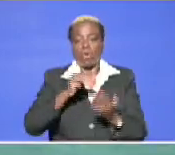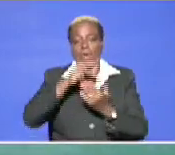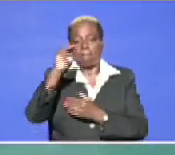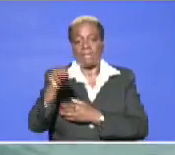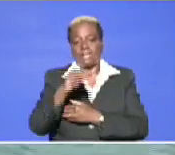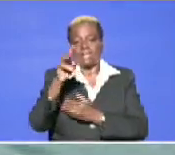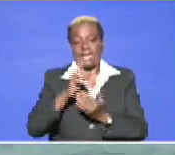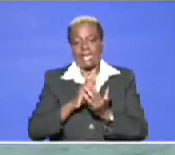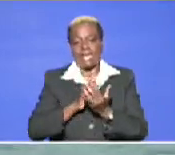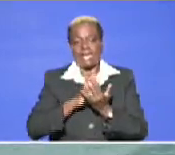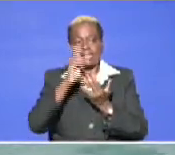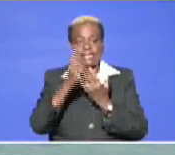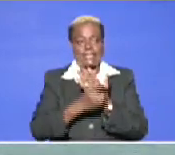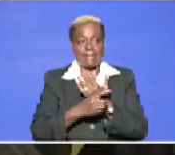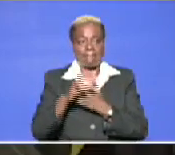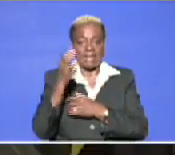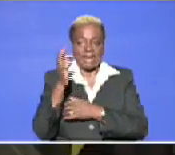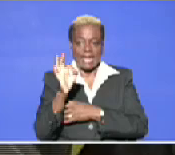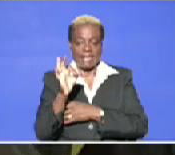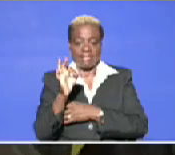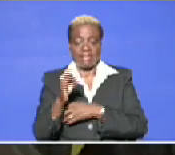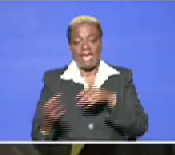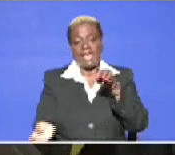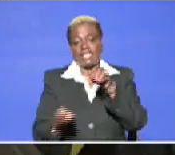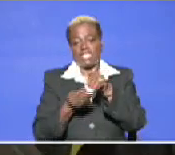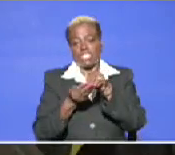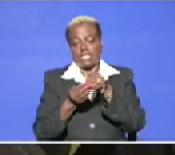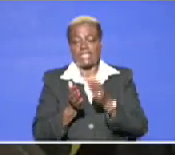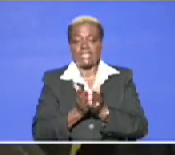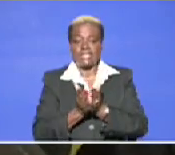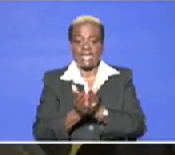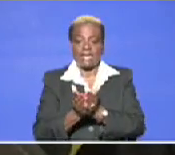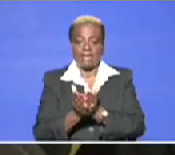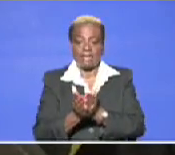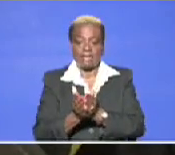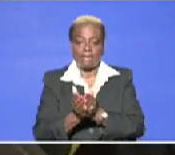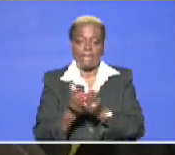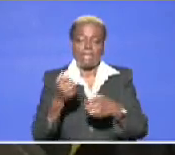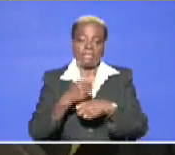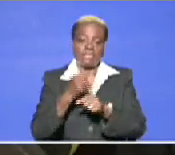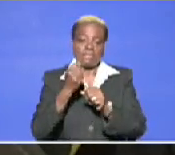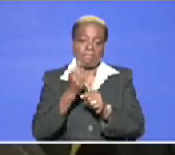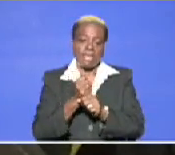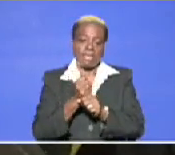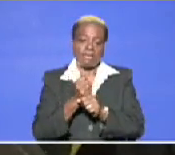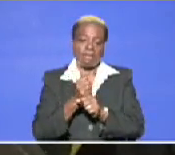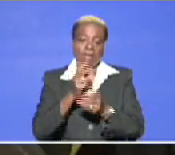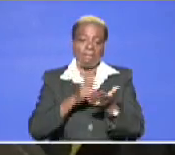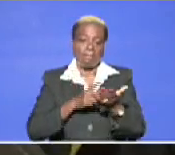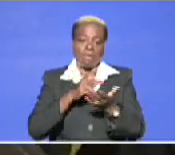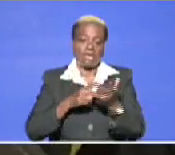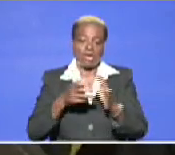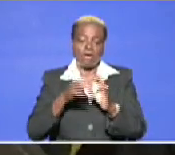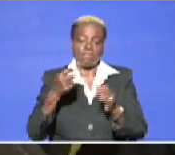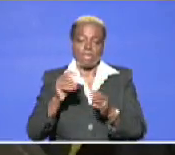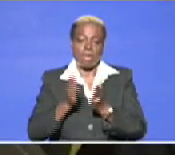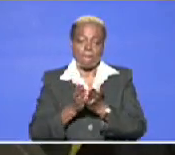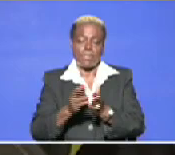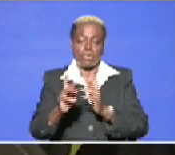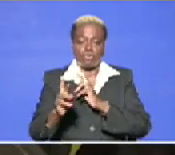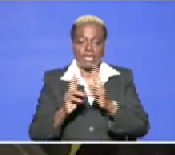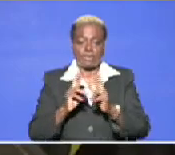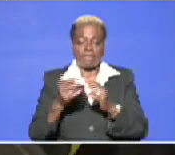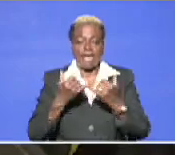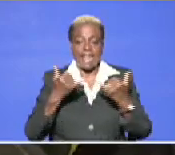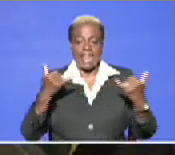December 9th. In addition to sailing, which is the major component of this regatta, we have a lineup of